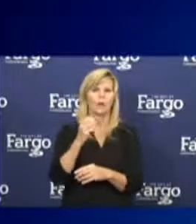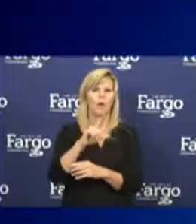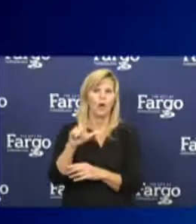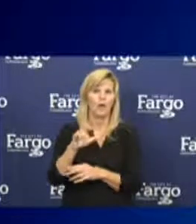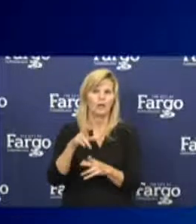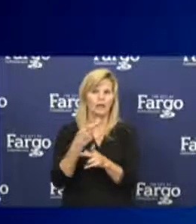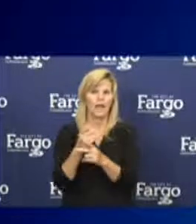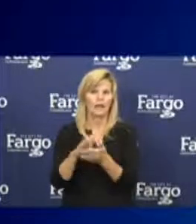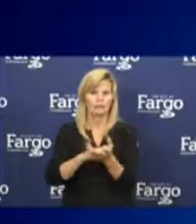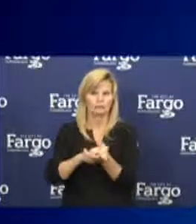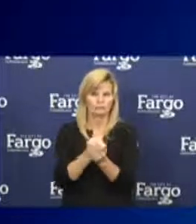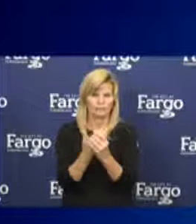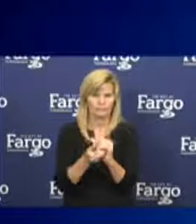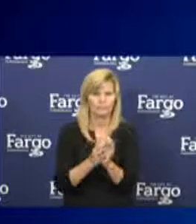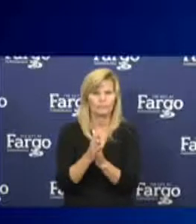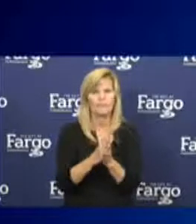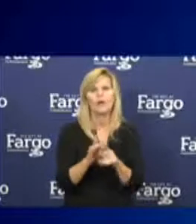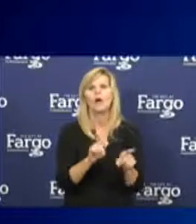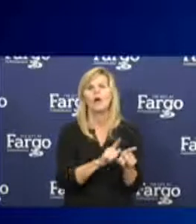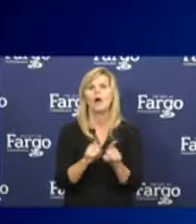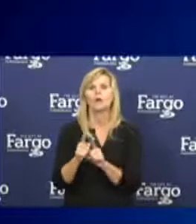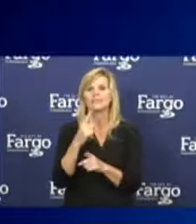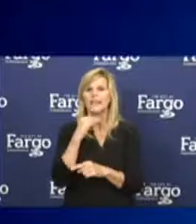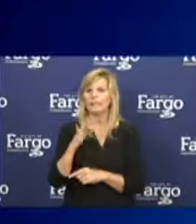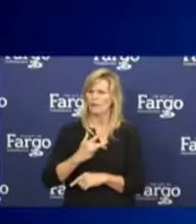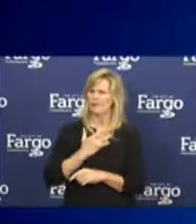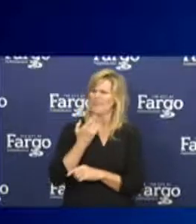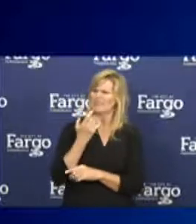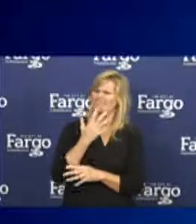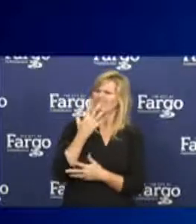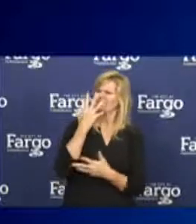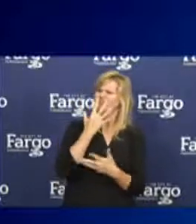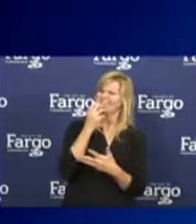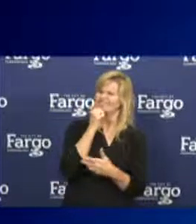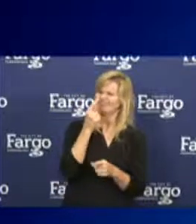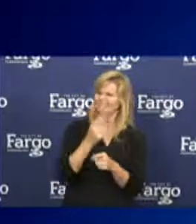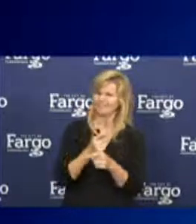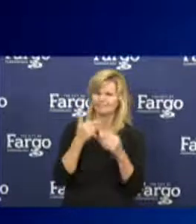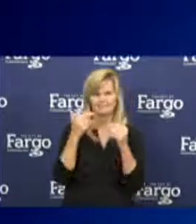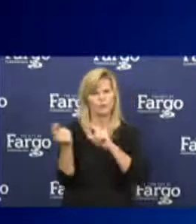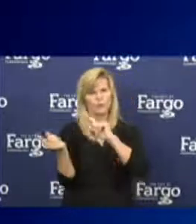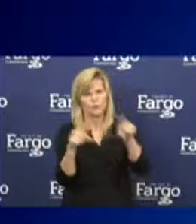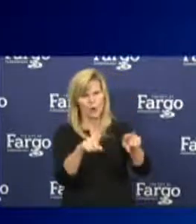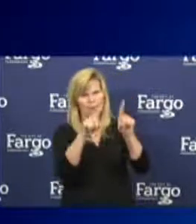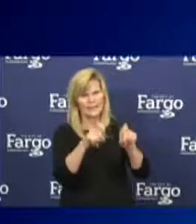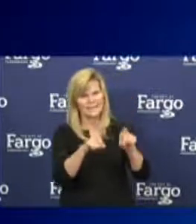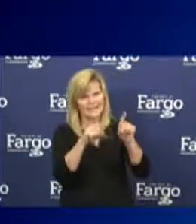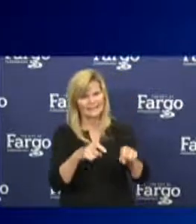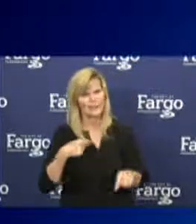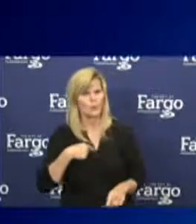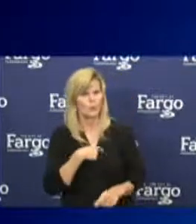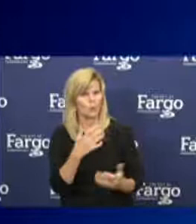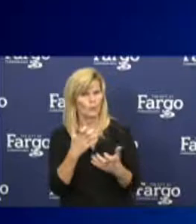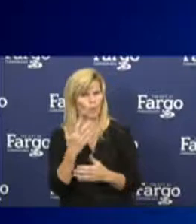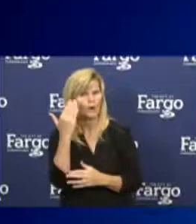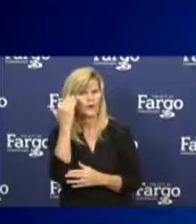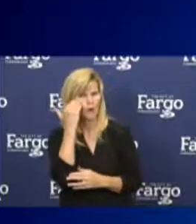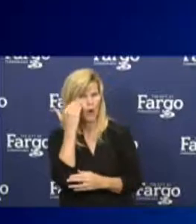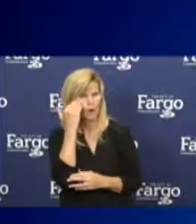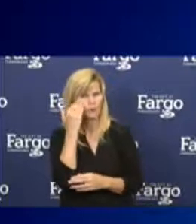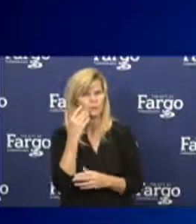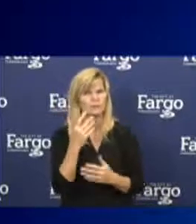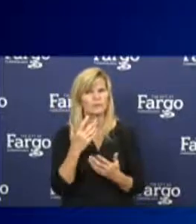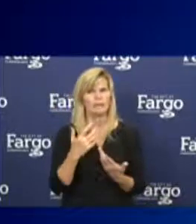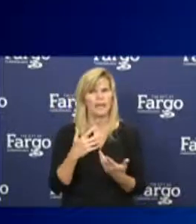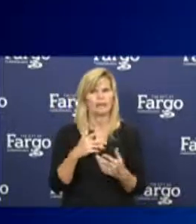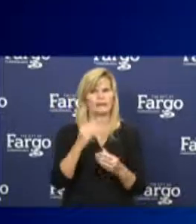as Brenton talked about, if you have symptoms, get tested. We want to know. You should find out. And if positive, cooperate with the